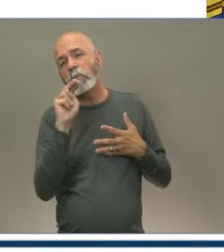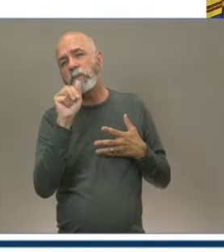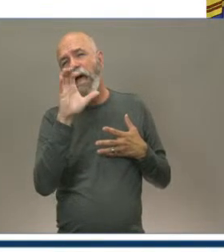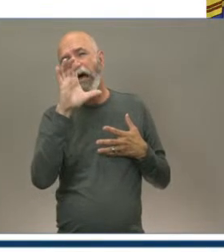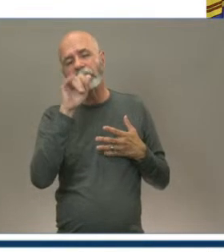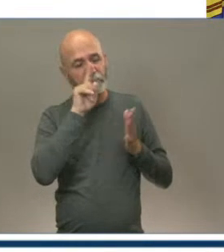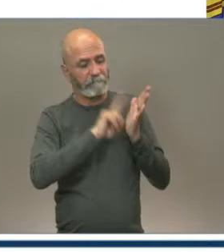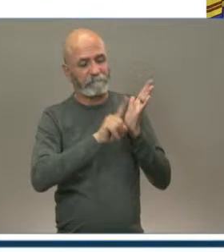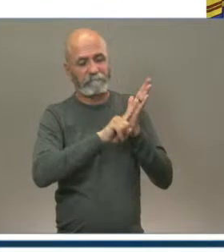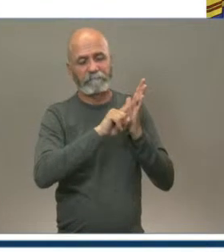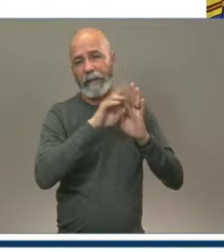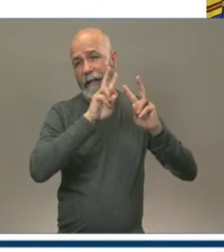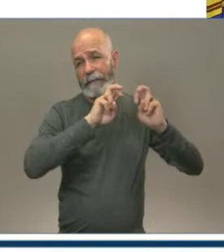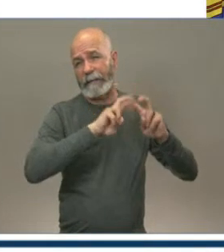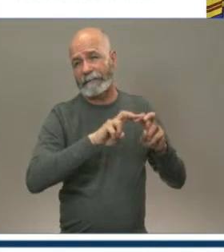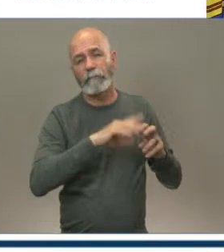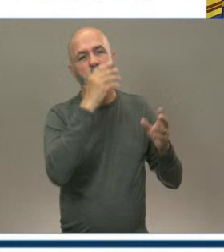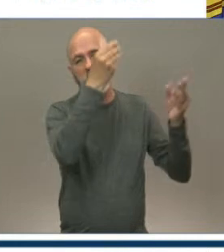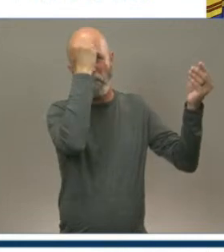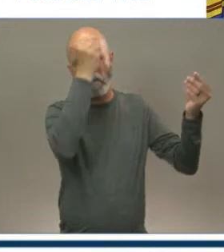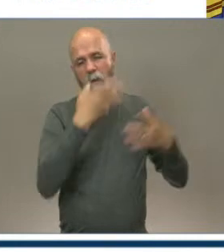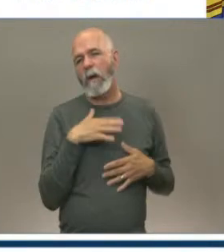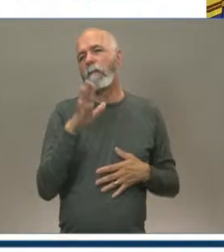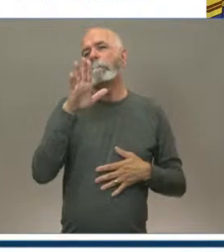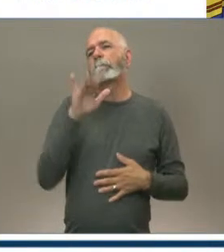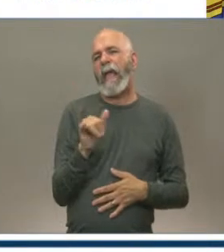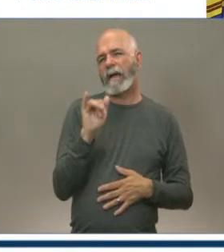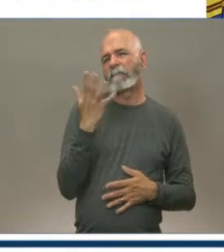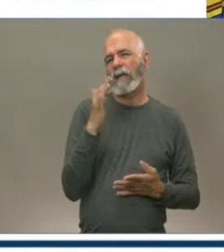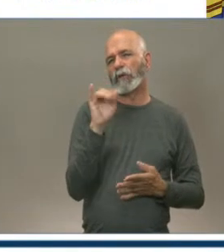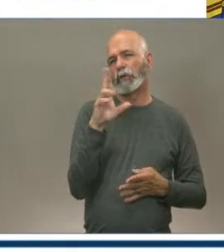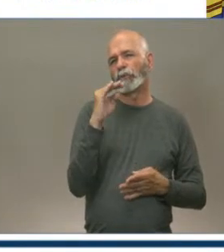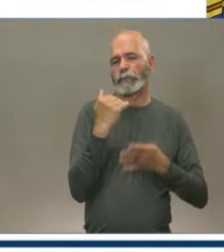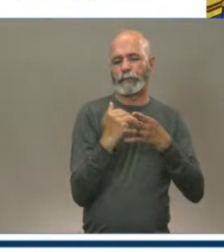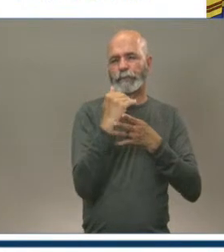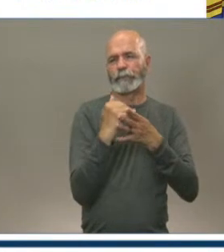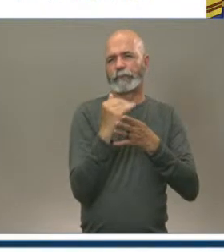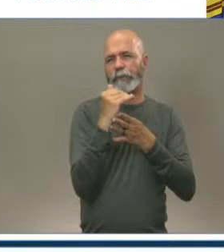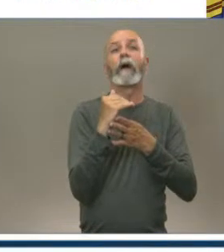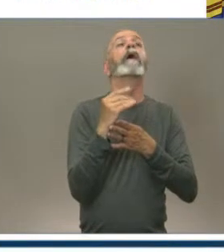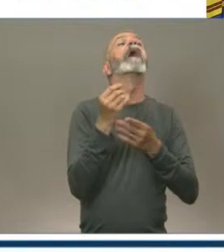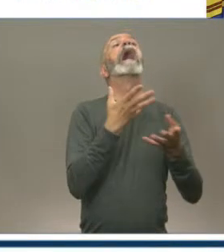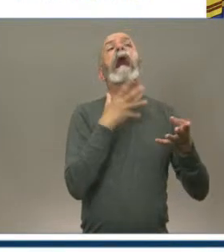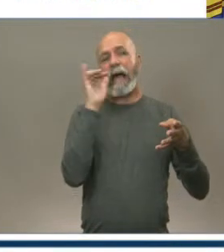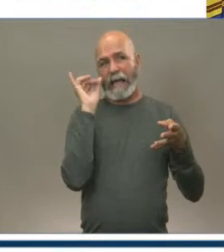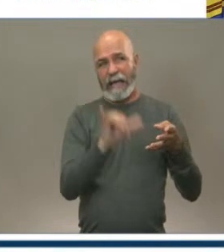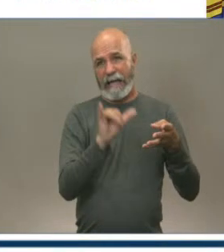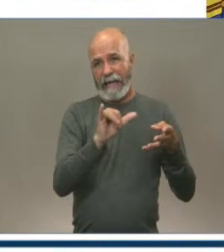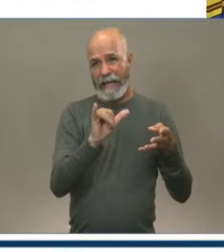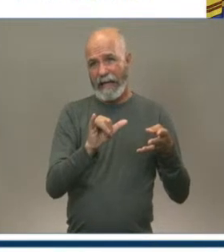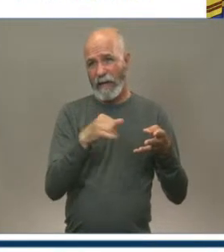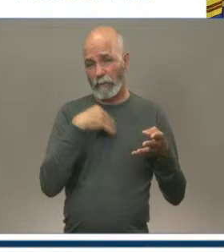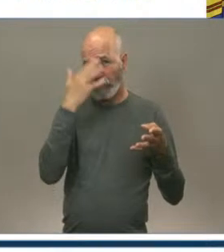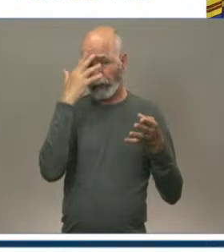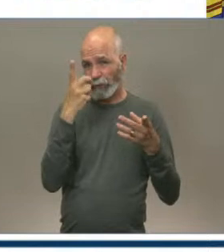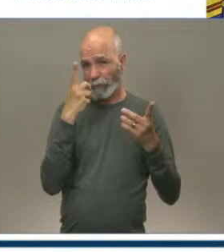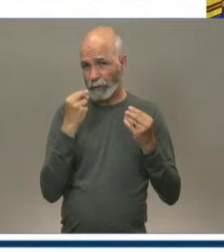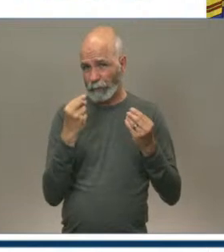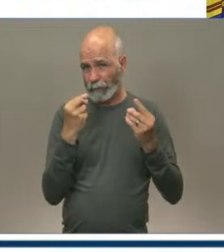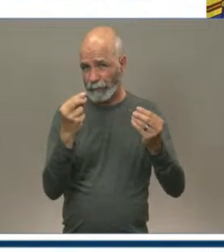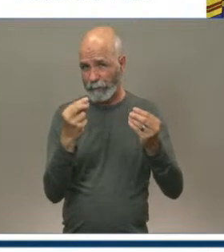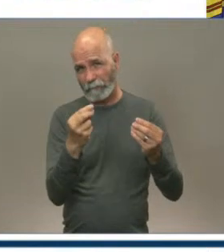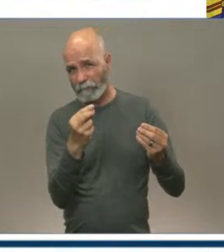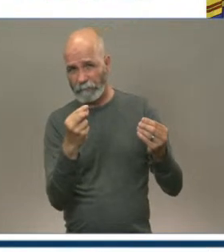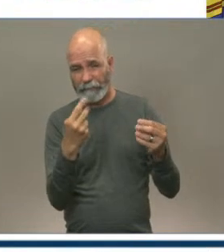We anticipate that's going to be early in June. And then from there, we'll make decisions around what are the appropriate